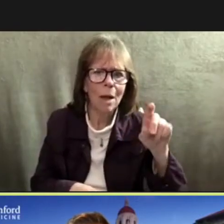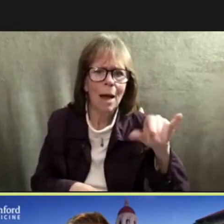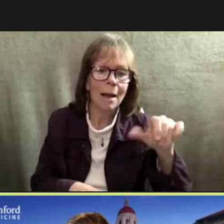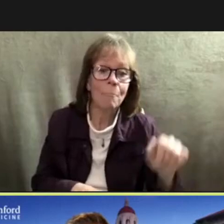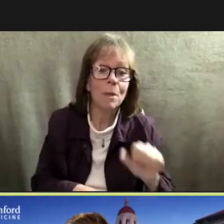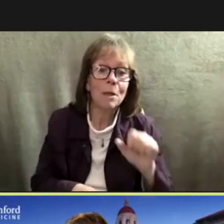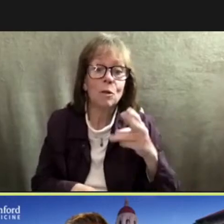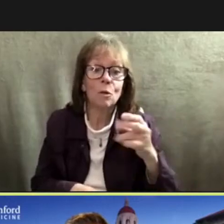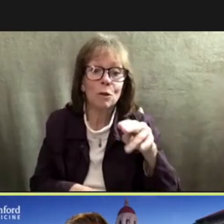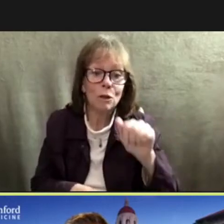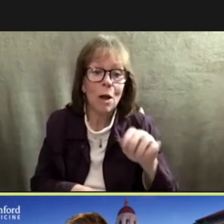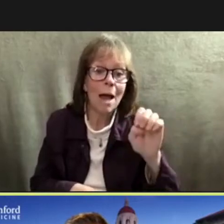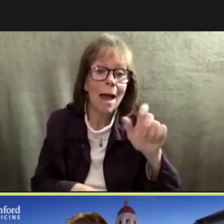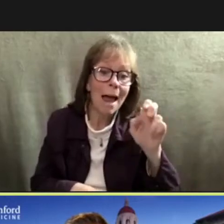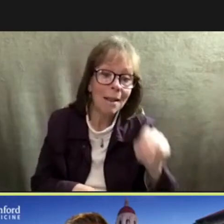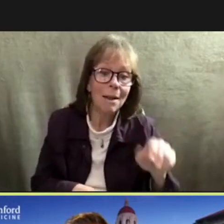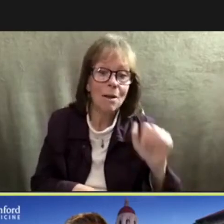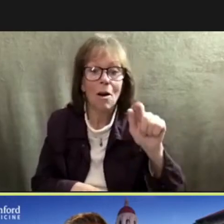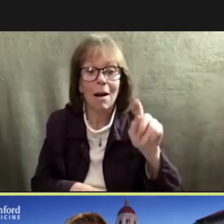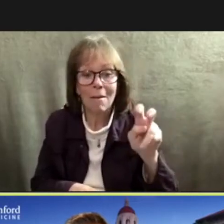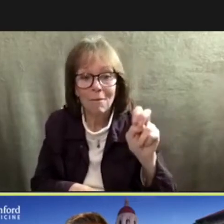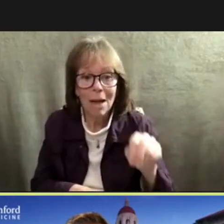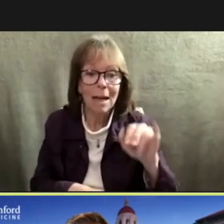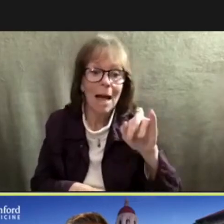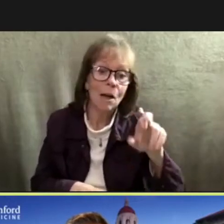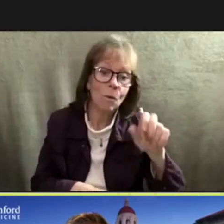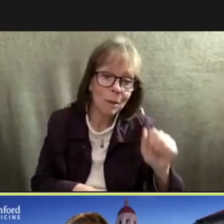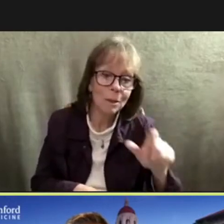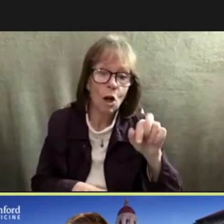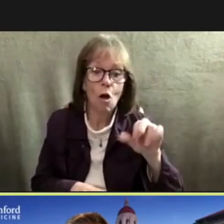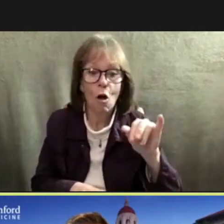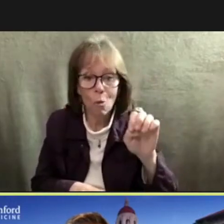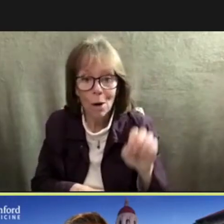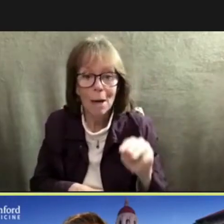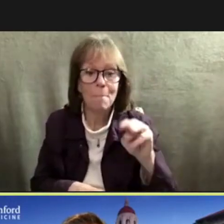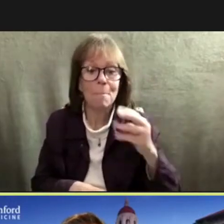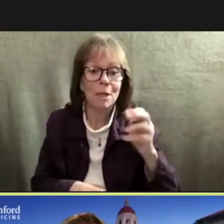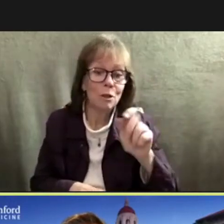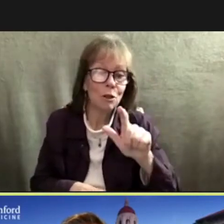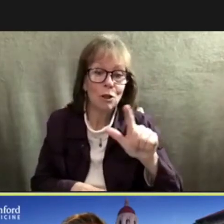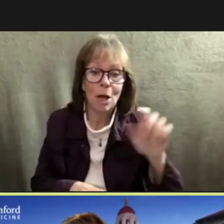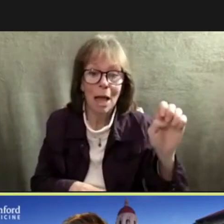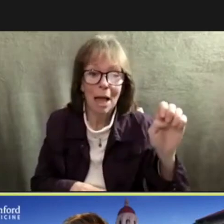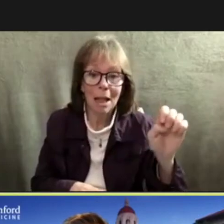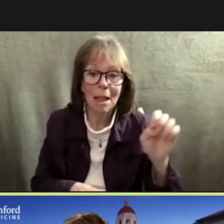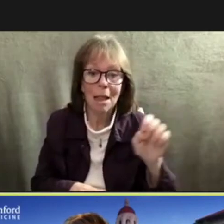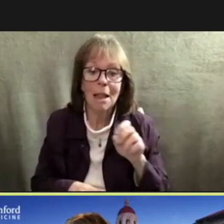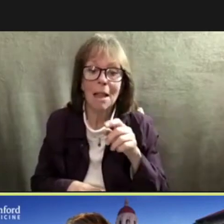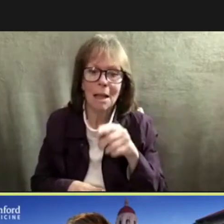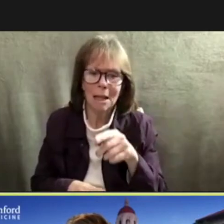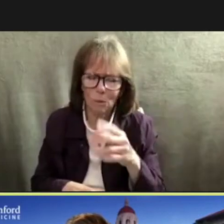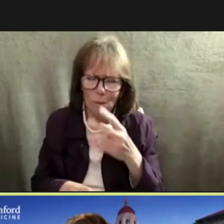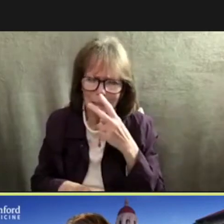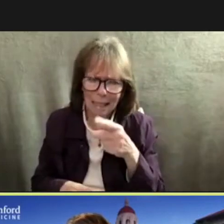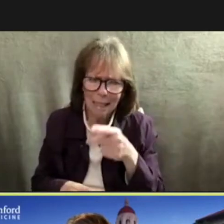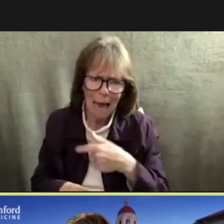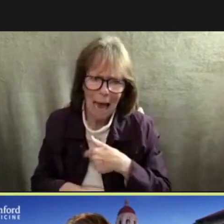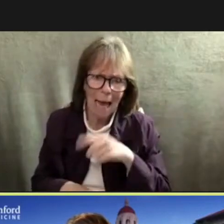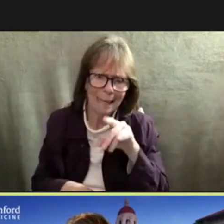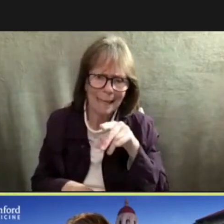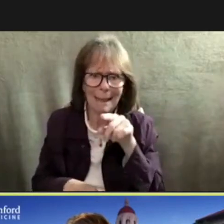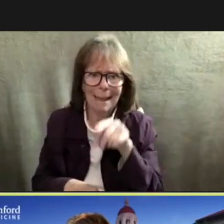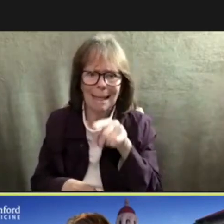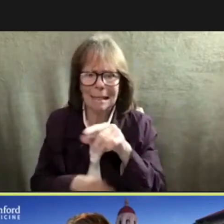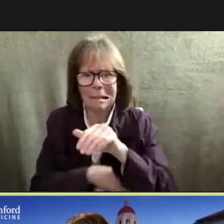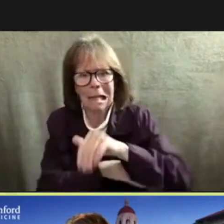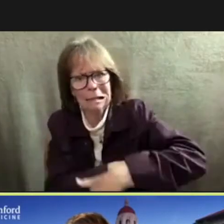Zanino, Argavan Salas, Iris Gibbs, Lori Leventhal Belfer, another voice recognition error. You could tell I did this